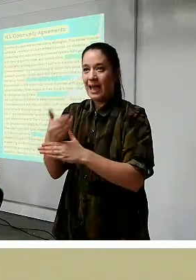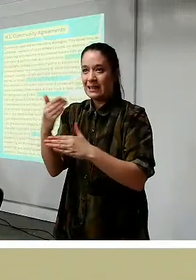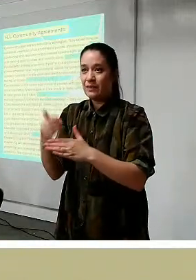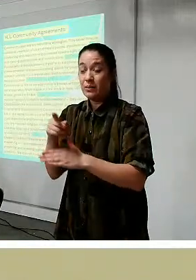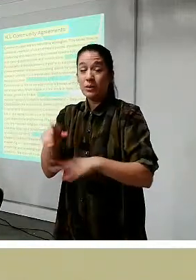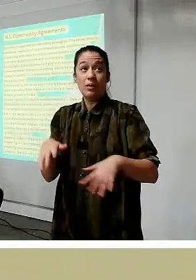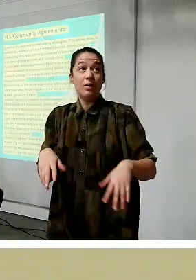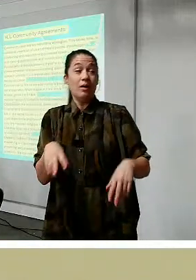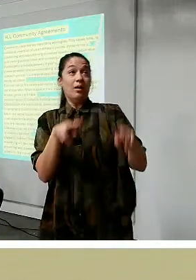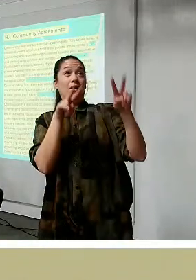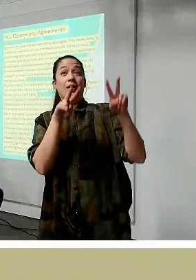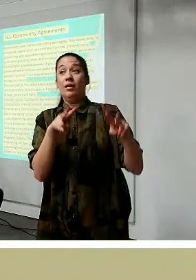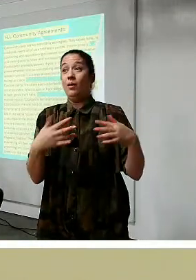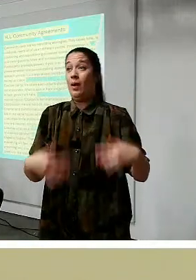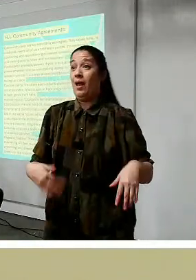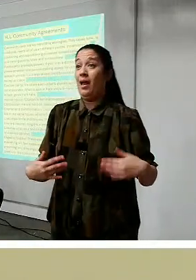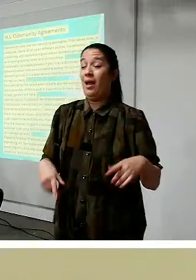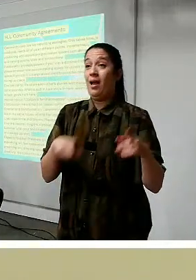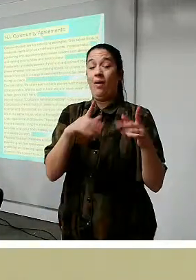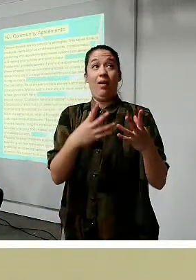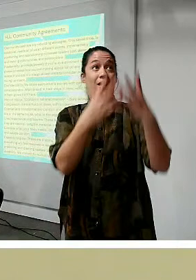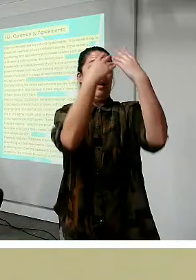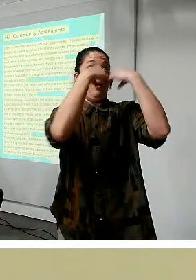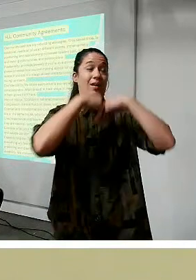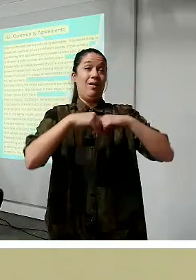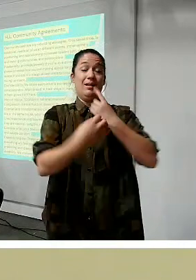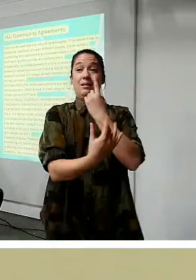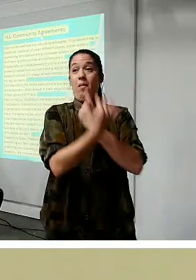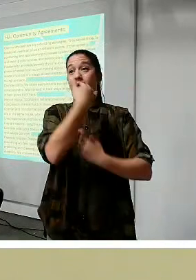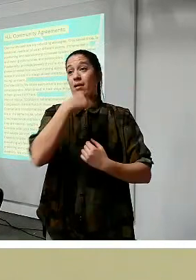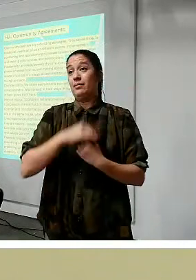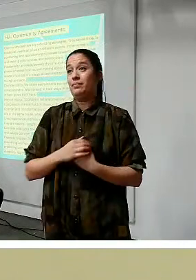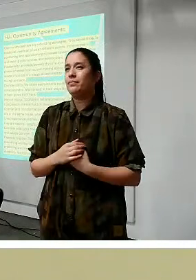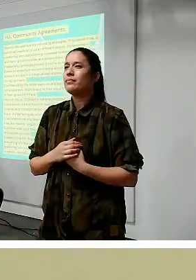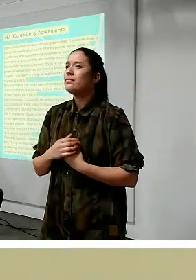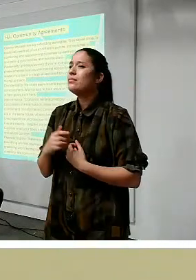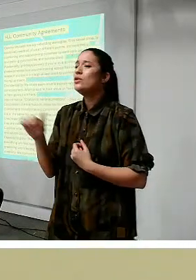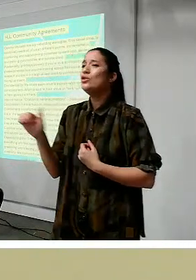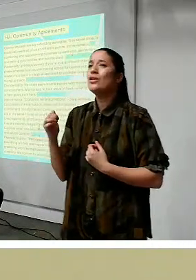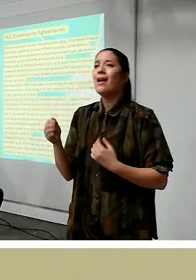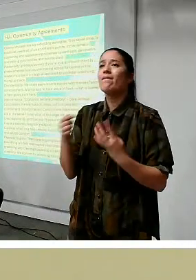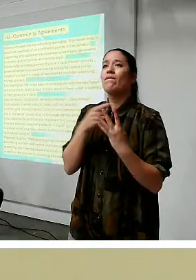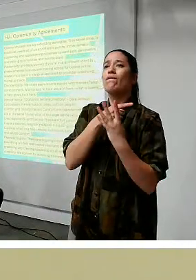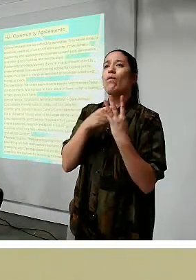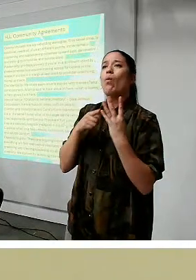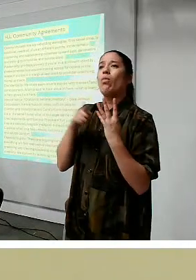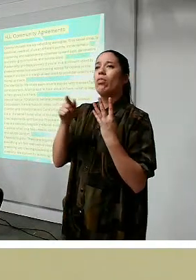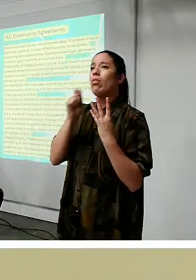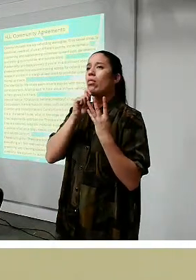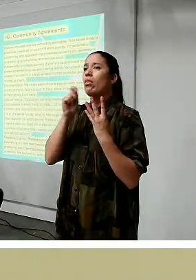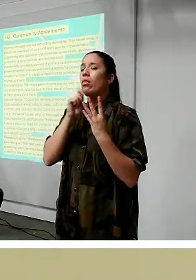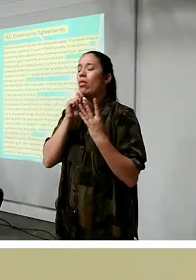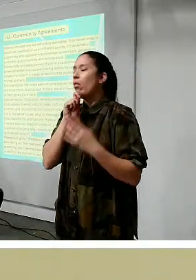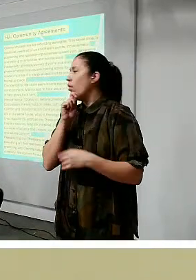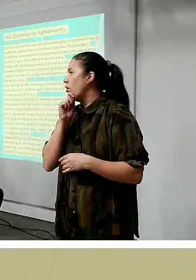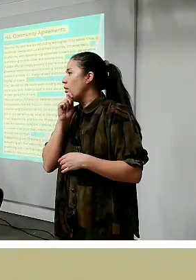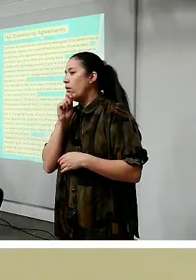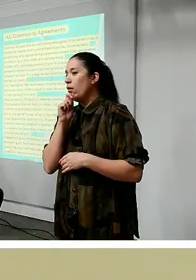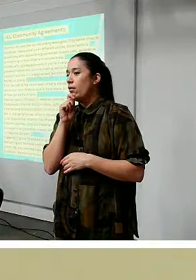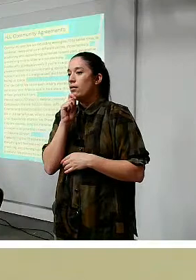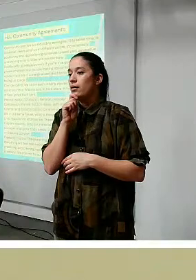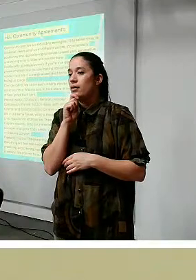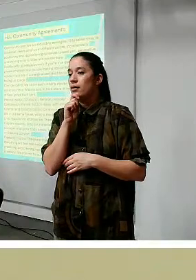should say that we were supposed to have a fourth panellist with us, Gargi Bacharaya, who unfortunately is too ill to join